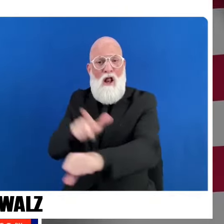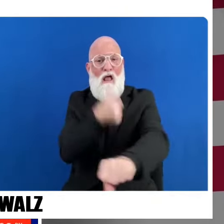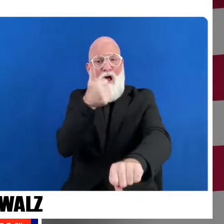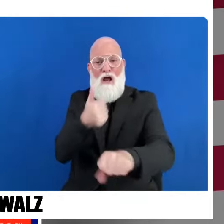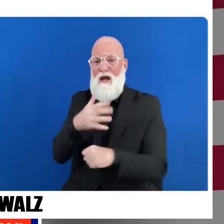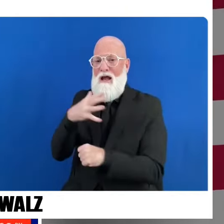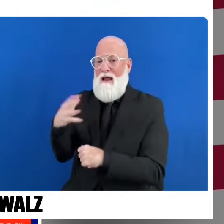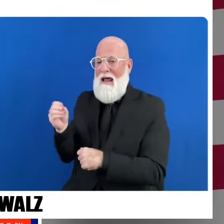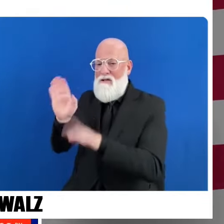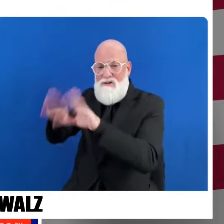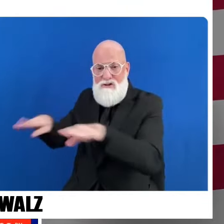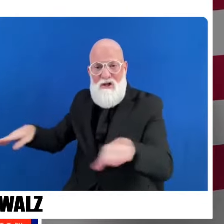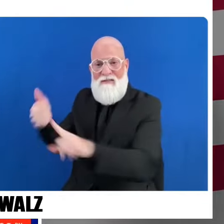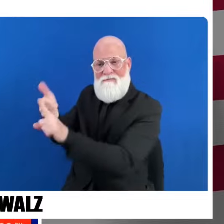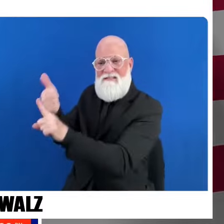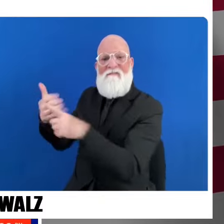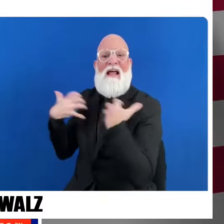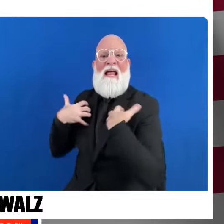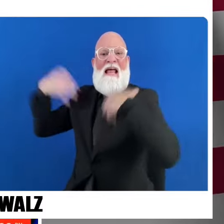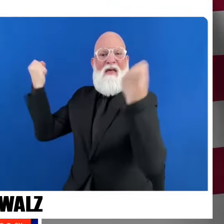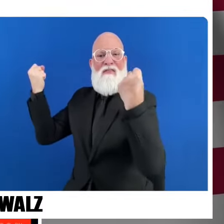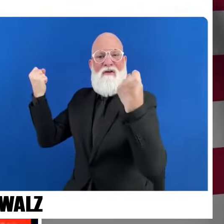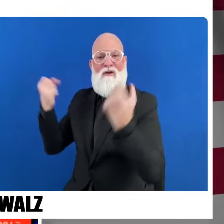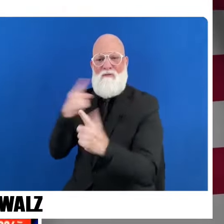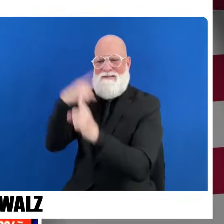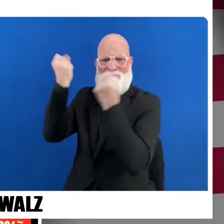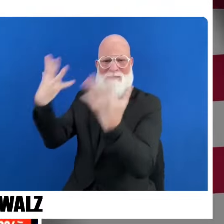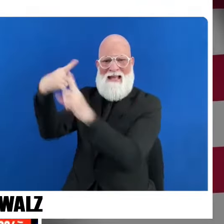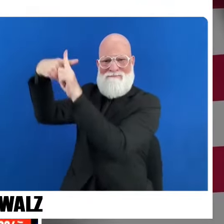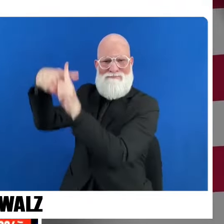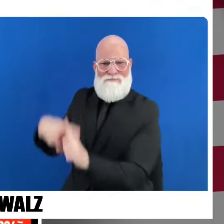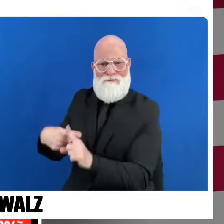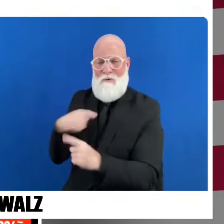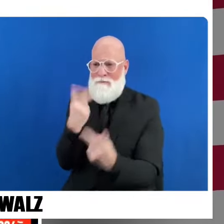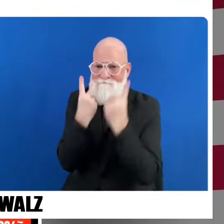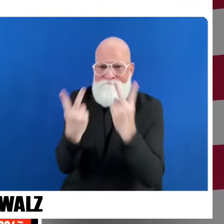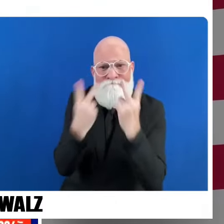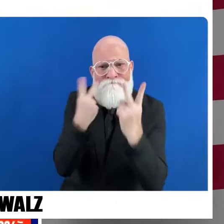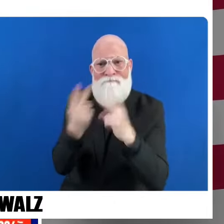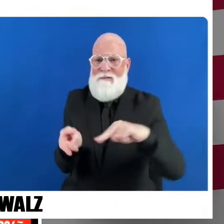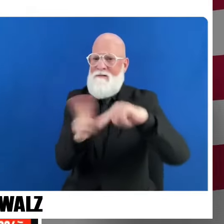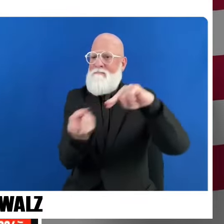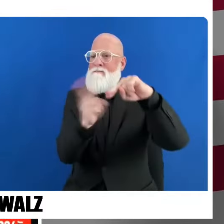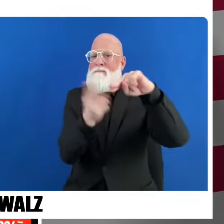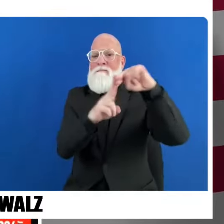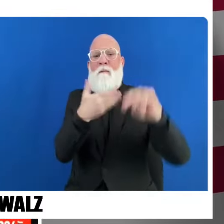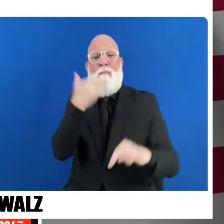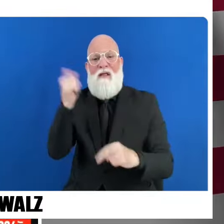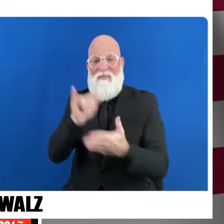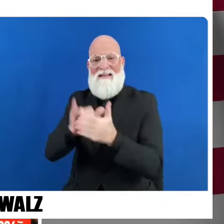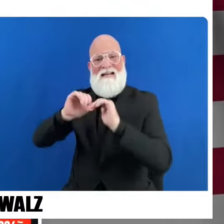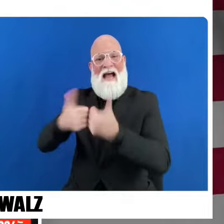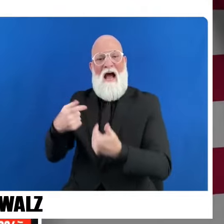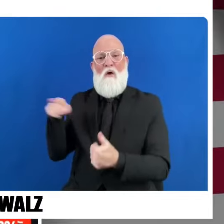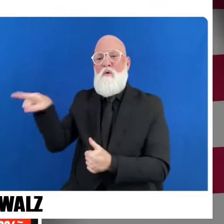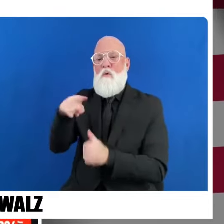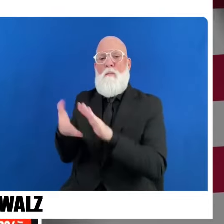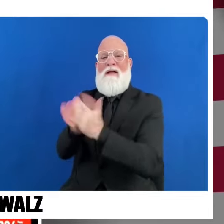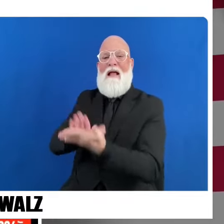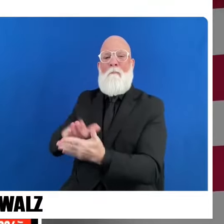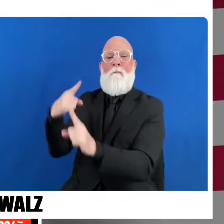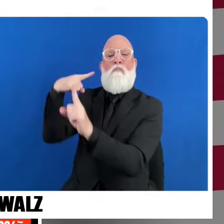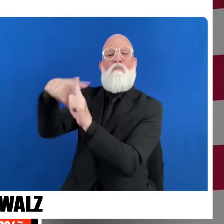We implemented it in Minnesota, and we see growth. That's how you become a pro-business state. But the negotiations on it, and here's the